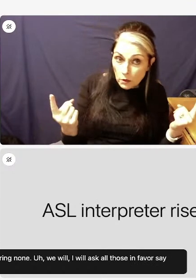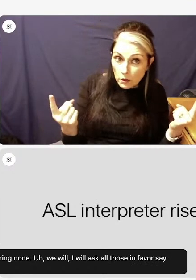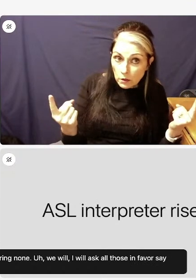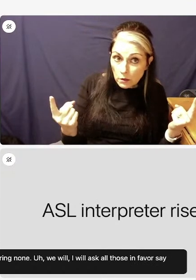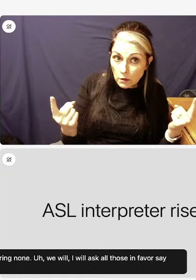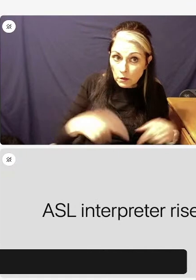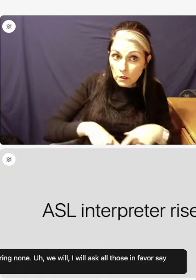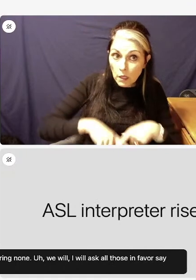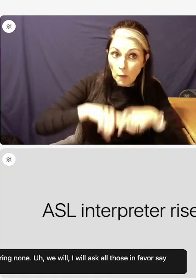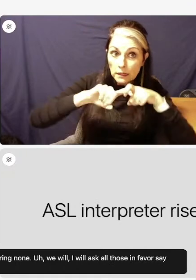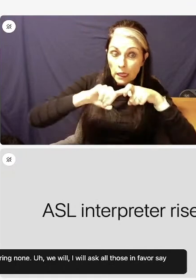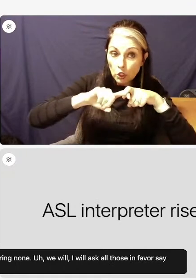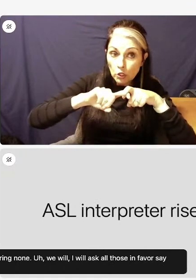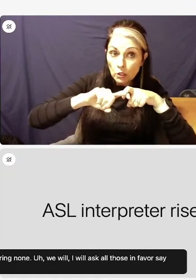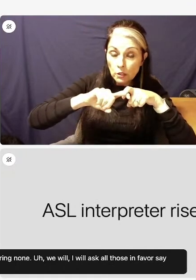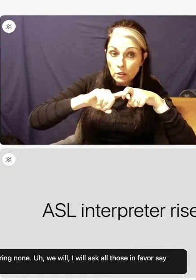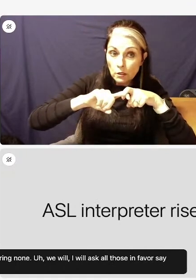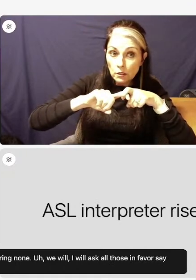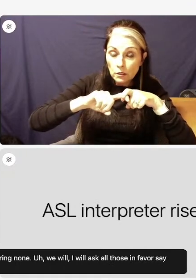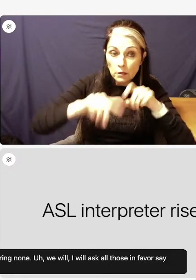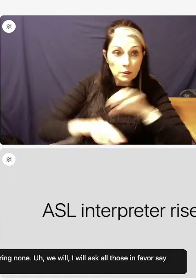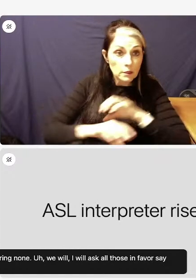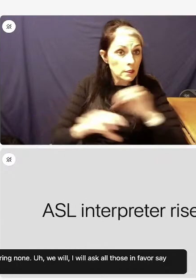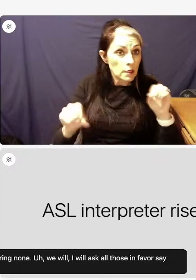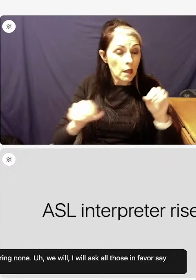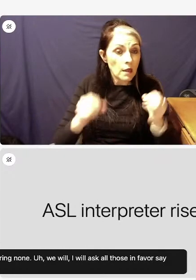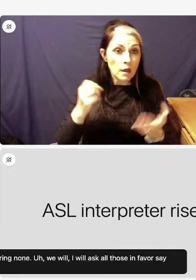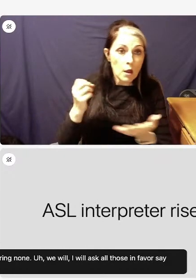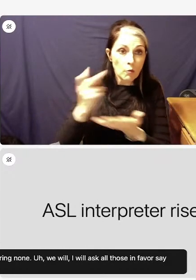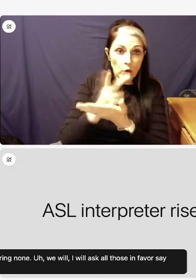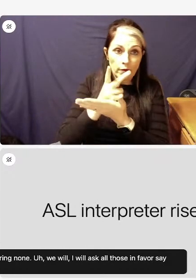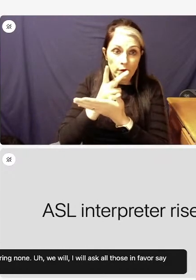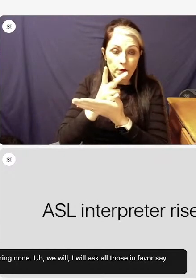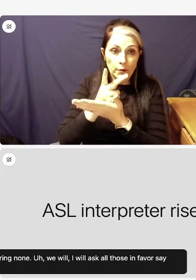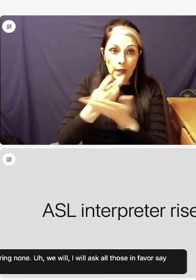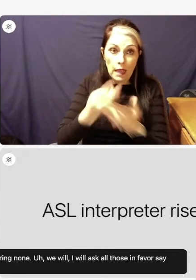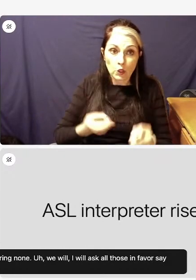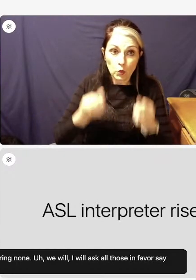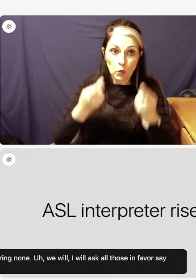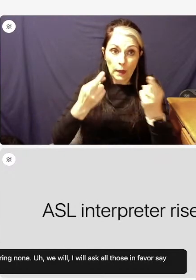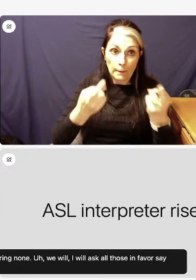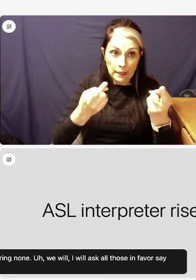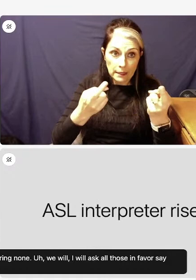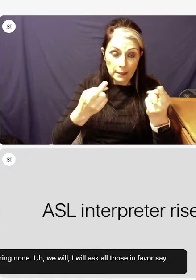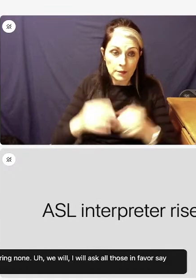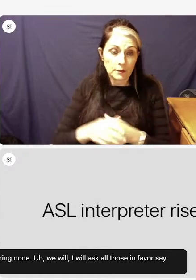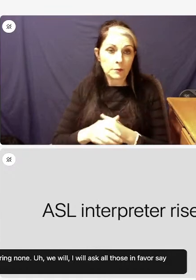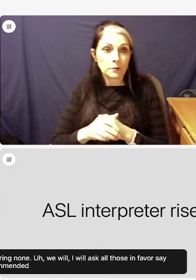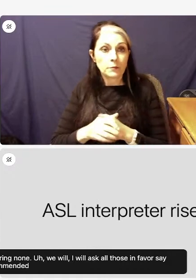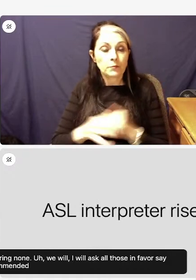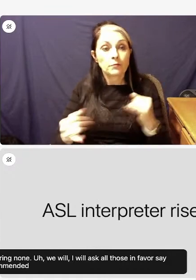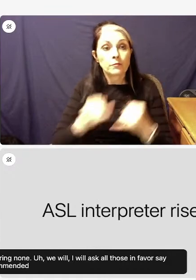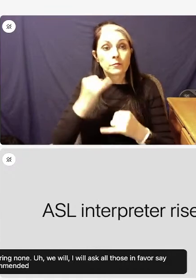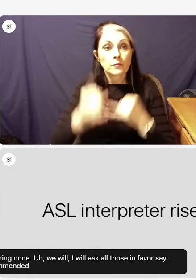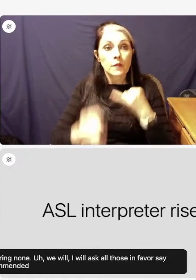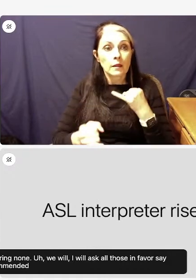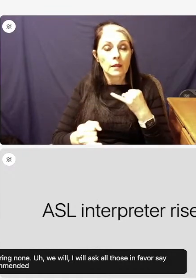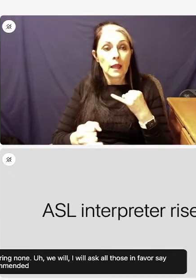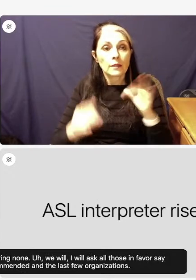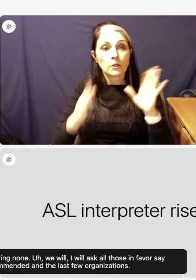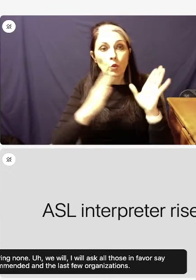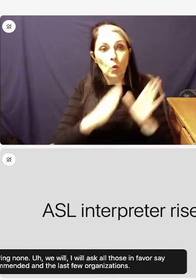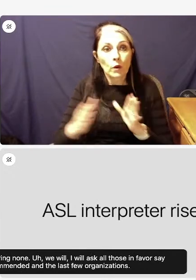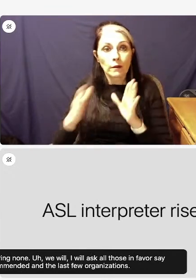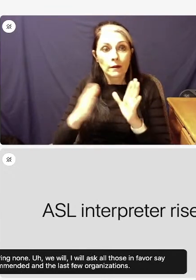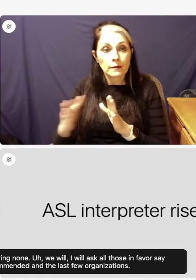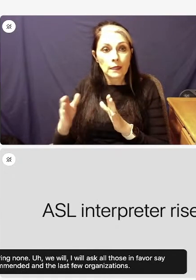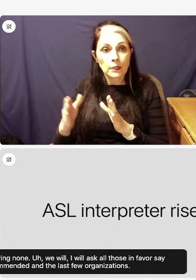abstentions hearing none they are approved as recommended and the last reorganization item we have is